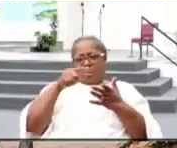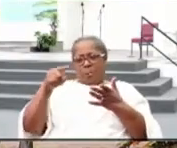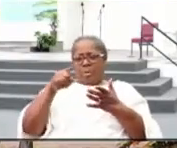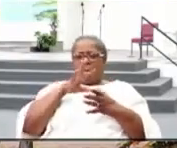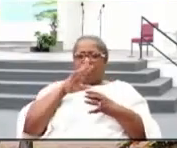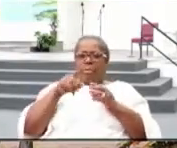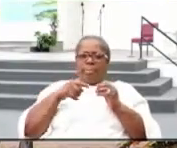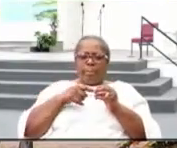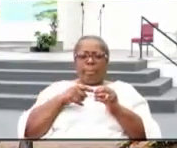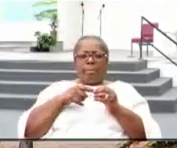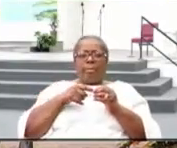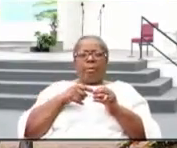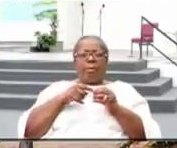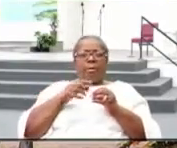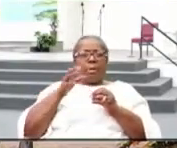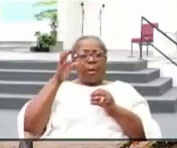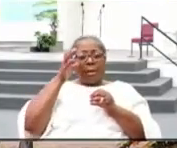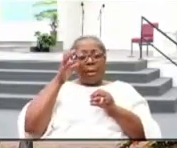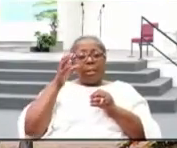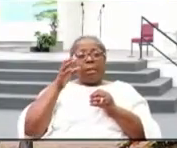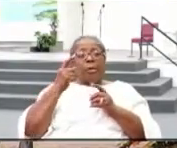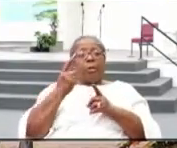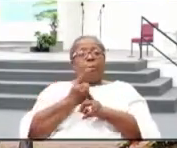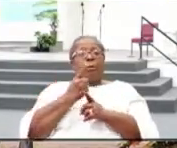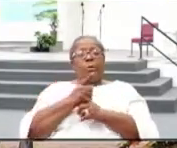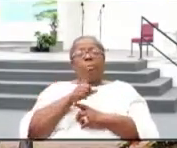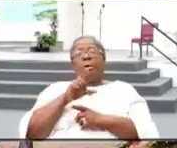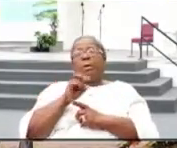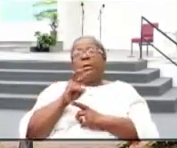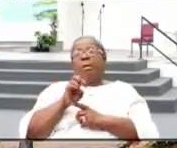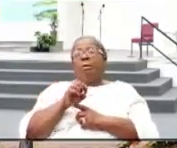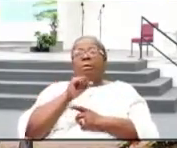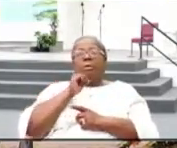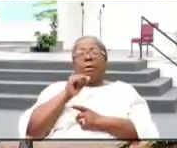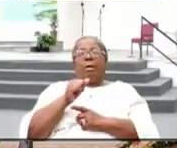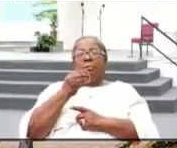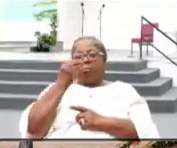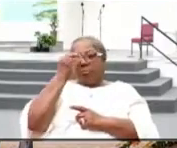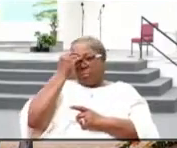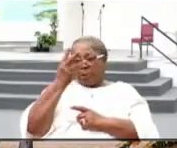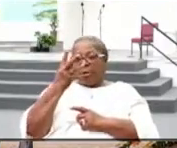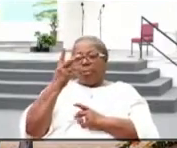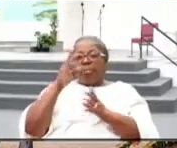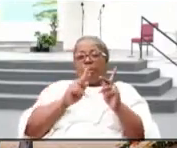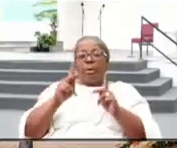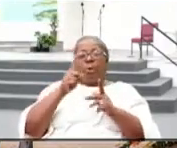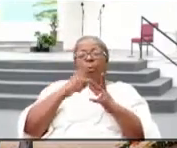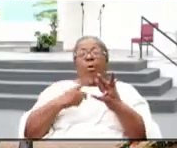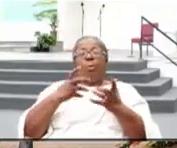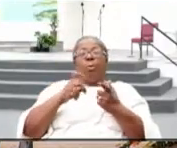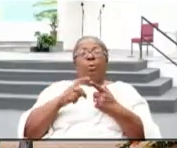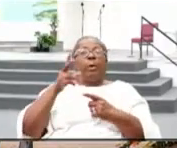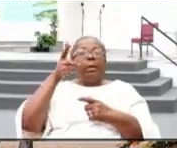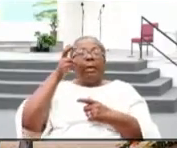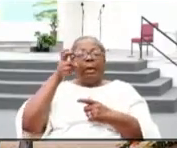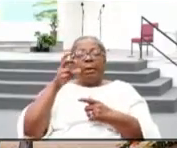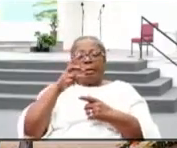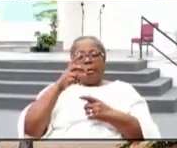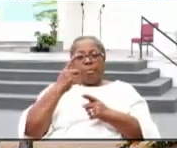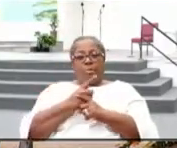saying that, listen to me, y'all, the appropriate love, not telling somebody what they want to hear, the appropriate love is